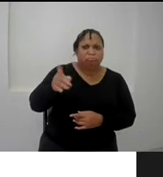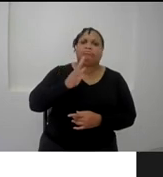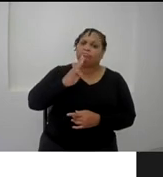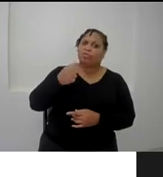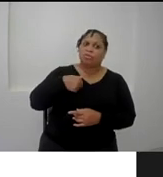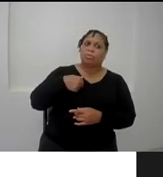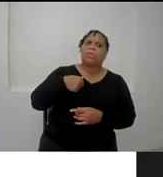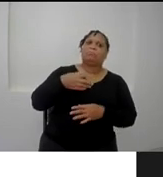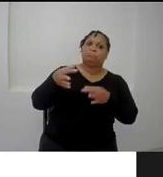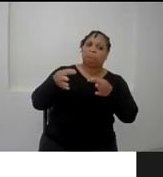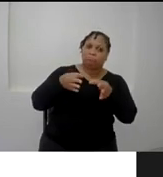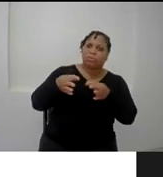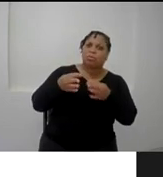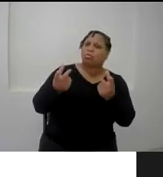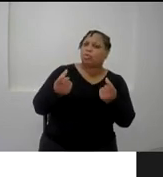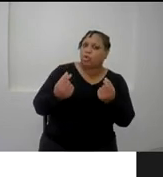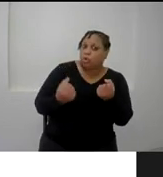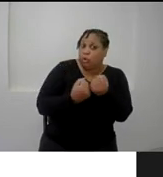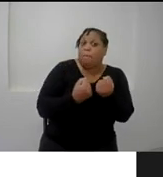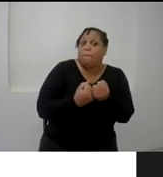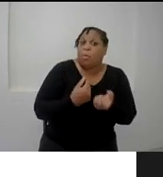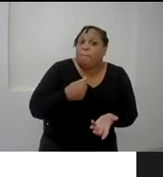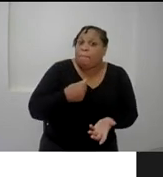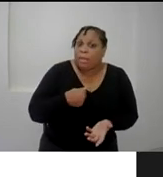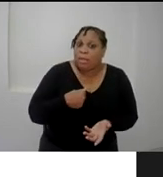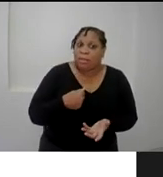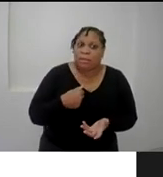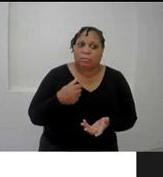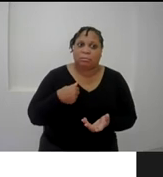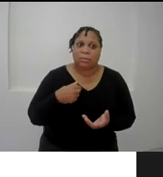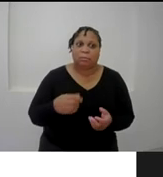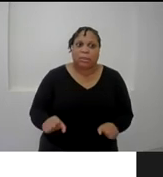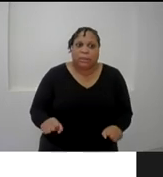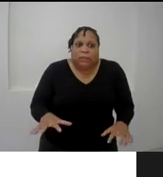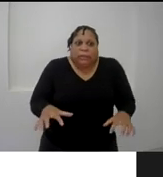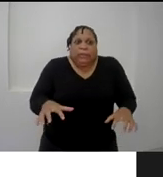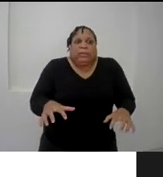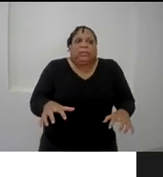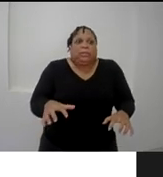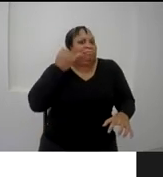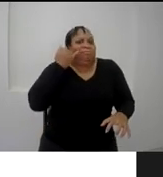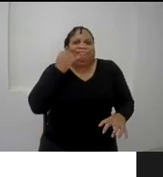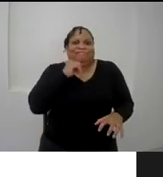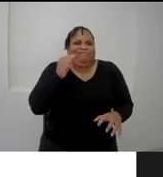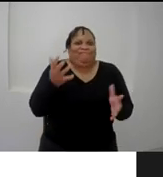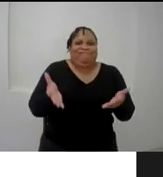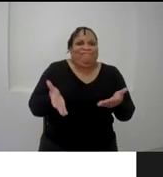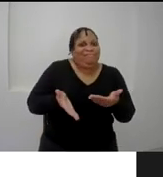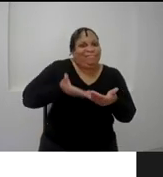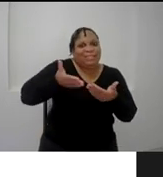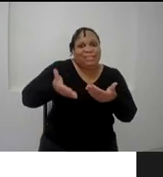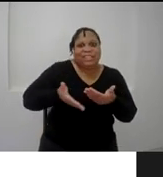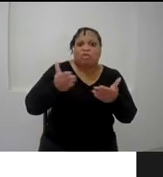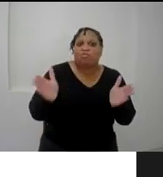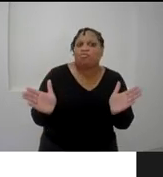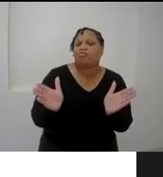you're about to do to support me. I will often tighten my limbs if you are not making gentle and